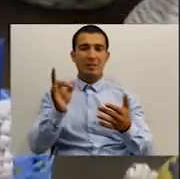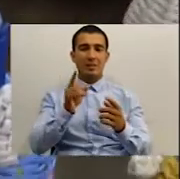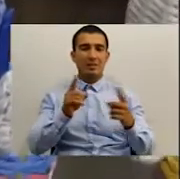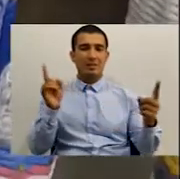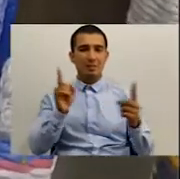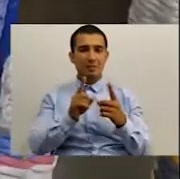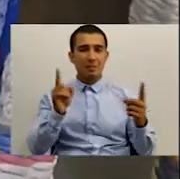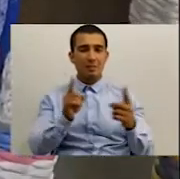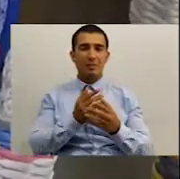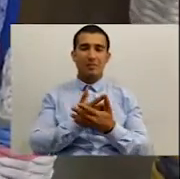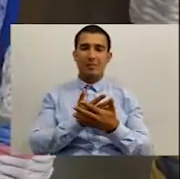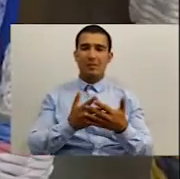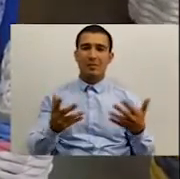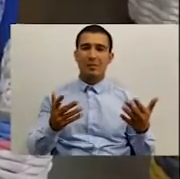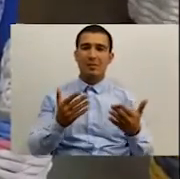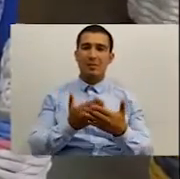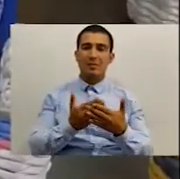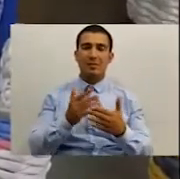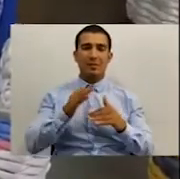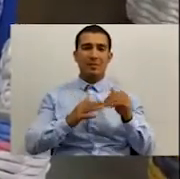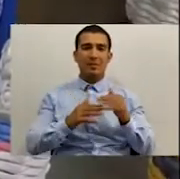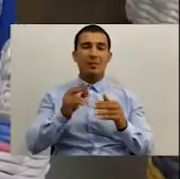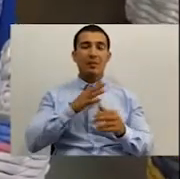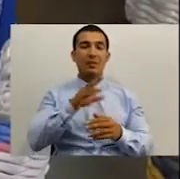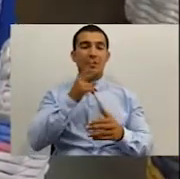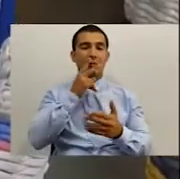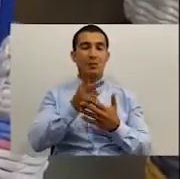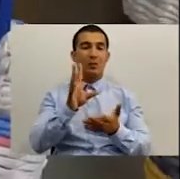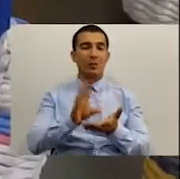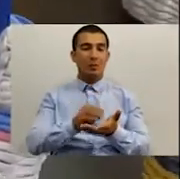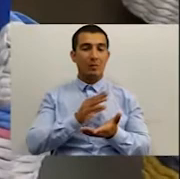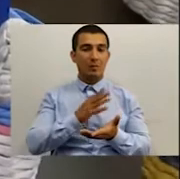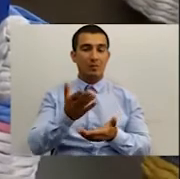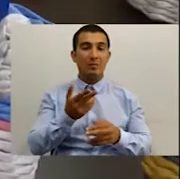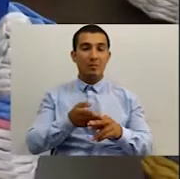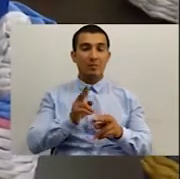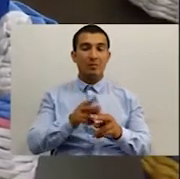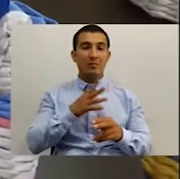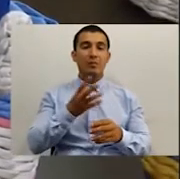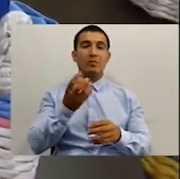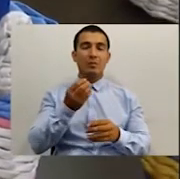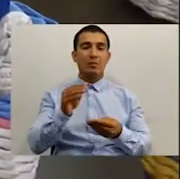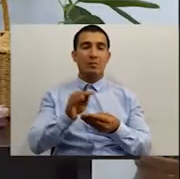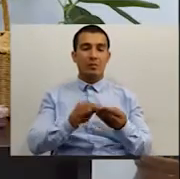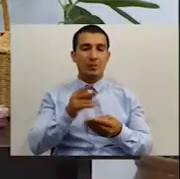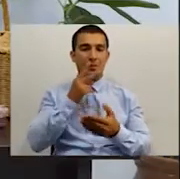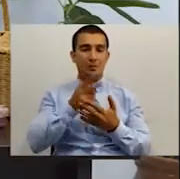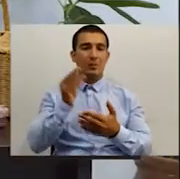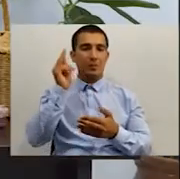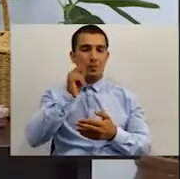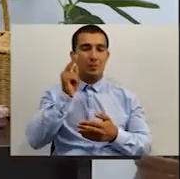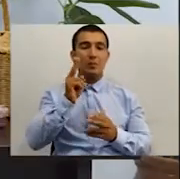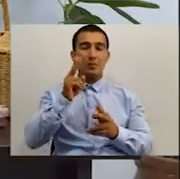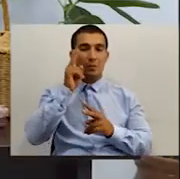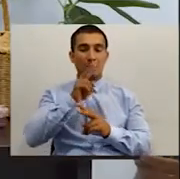uzunligida to'qiymiz. Yana bir o'tamiz. O'tgan safar